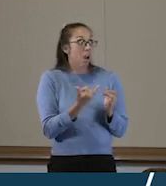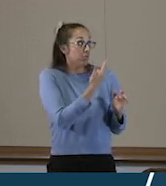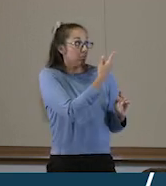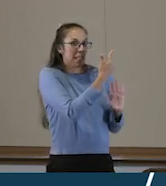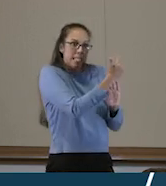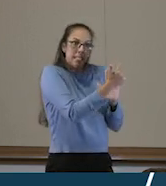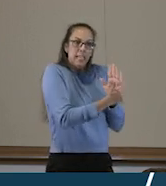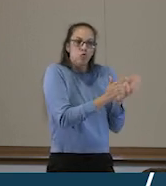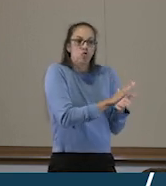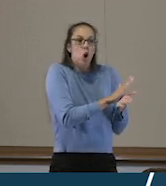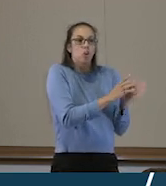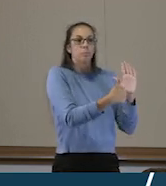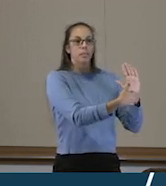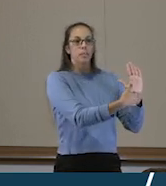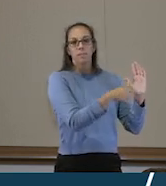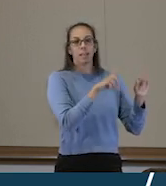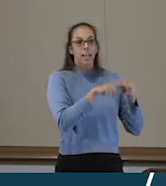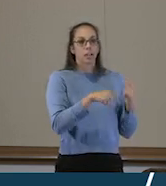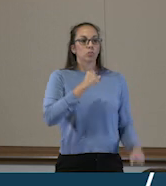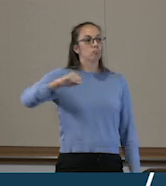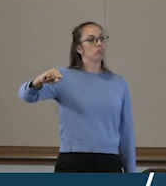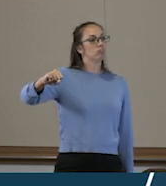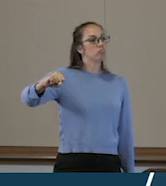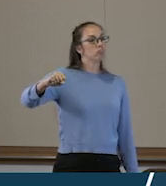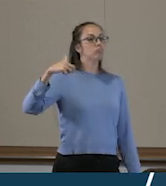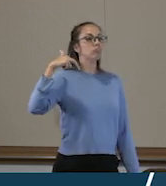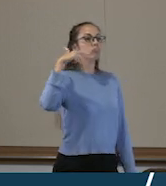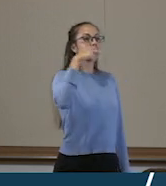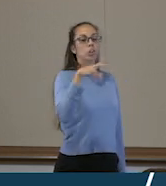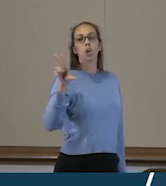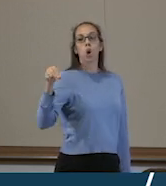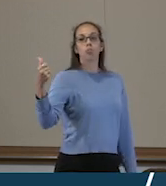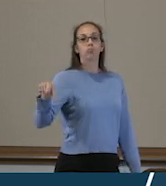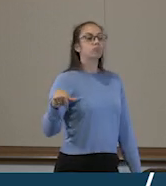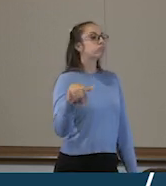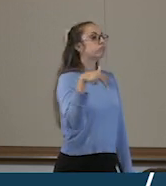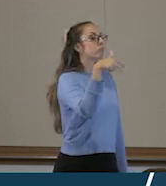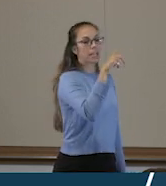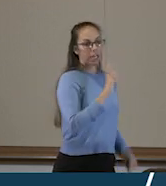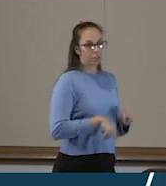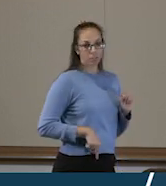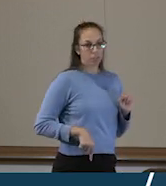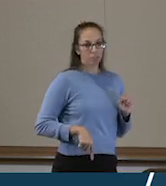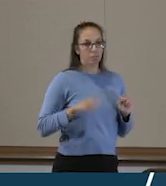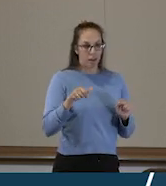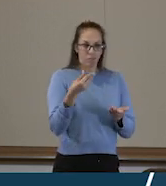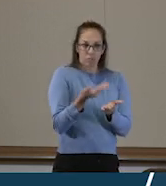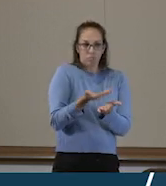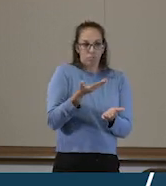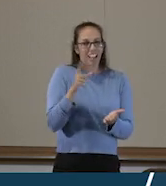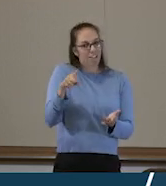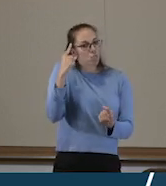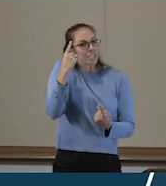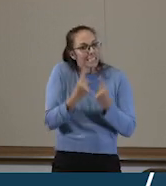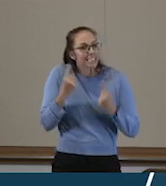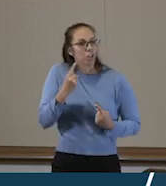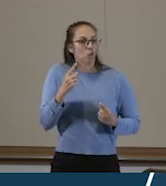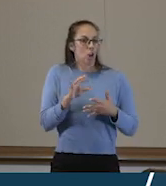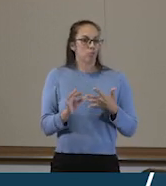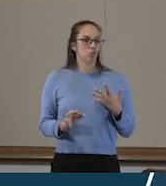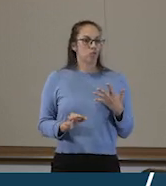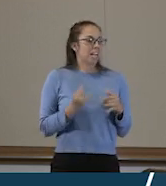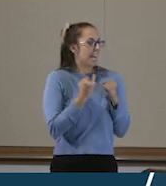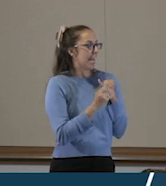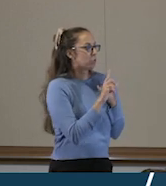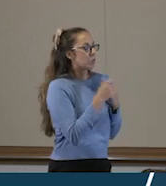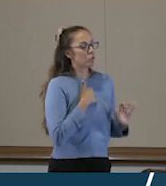legal document, they can't just turn their head and scoff and walk away. They must at least consider it. All right, one last question.